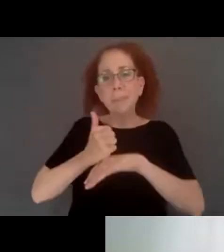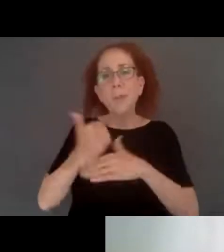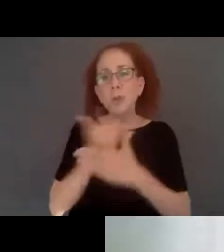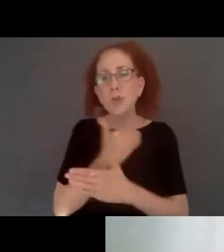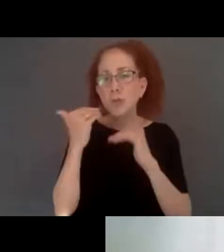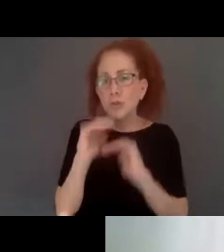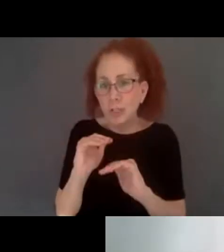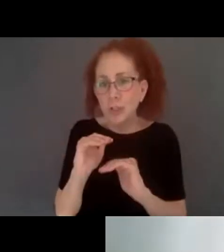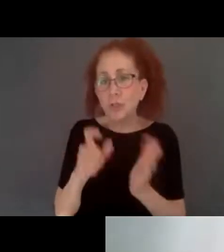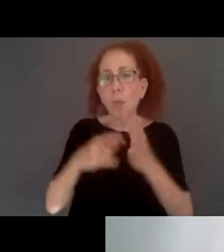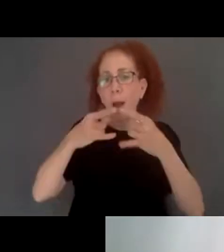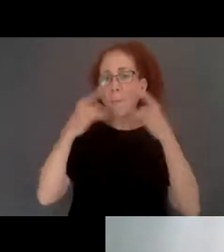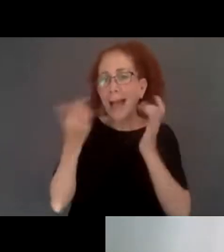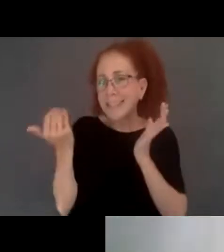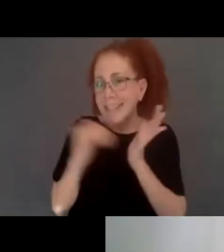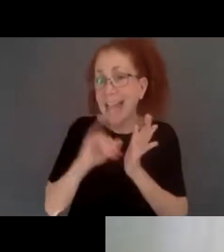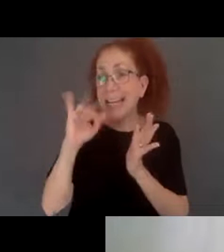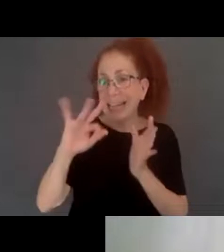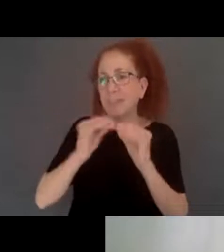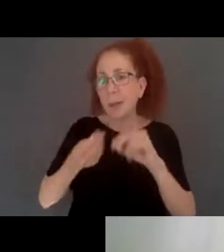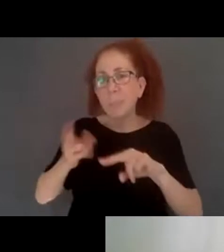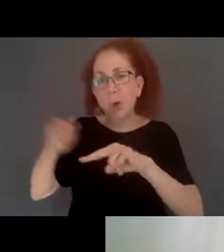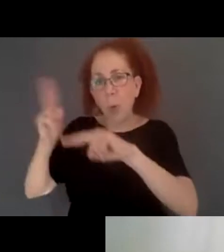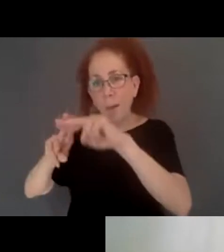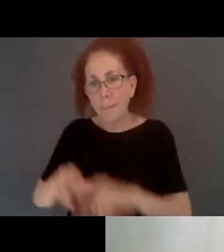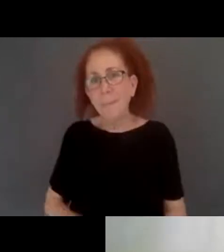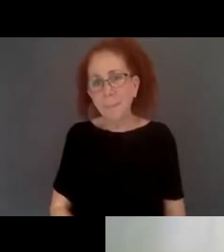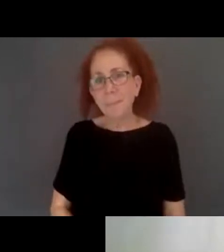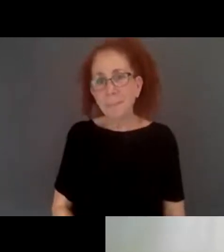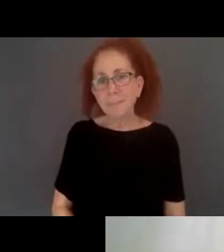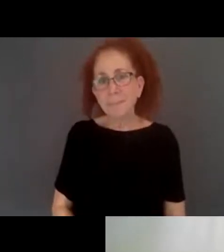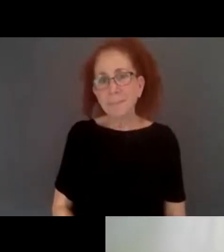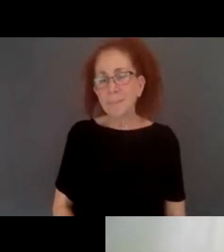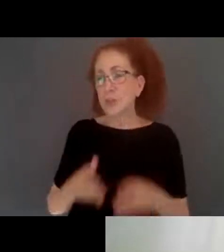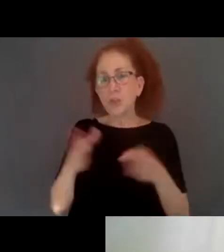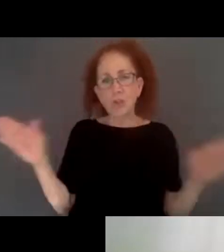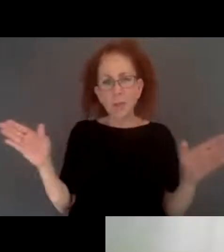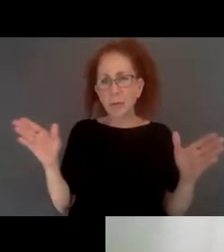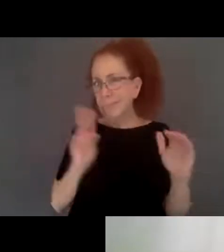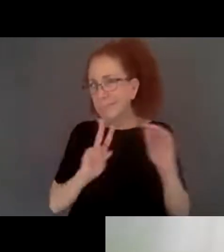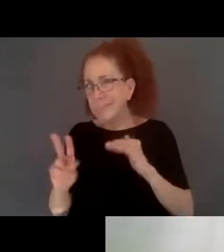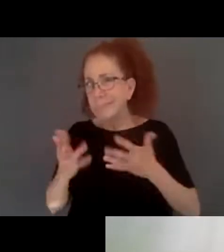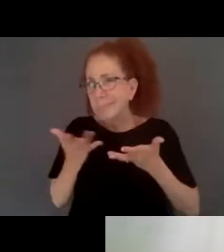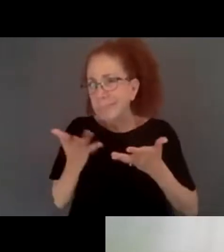requiring masking again if cases go up. So yeah, just a general idea of that.